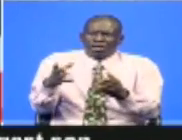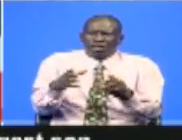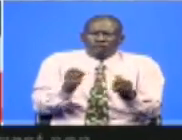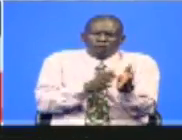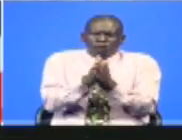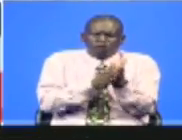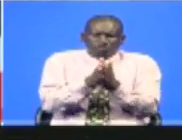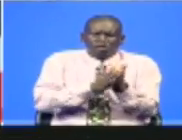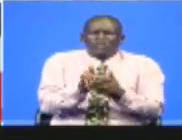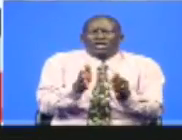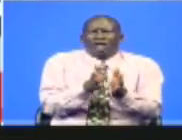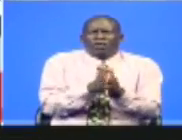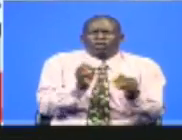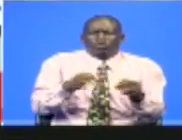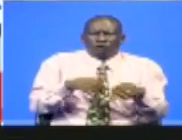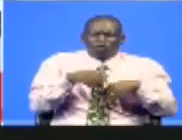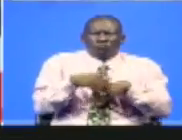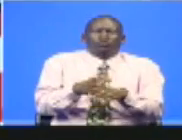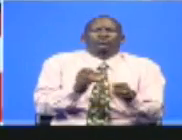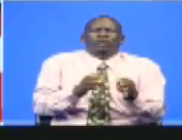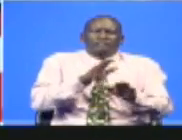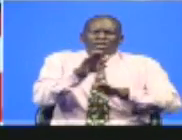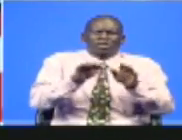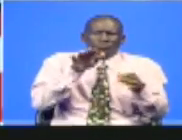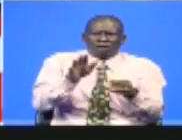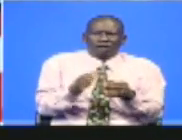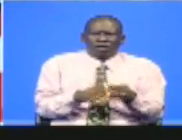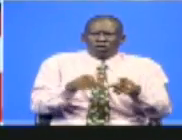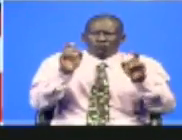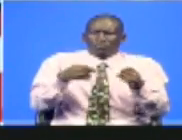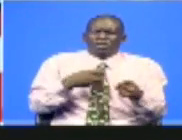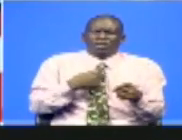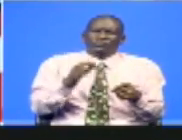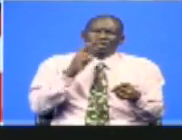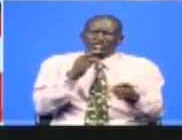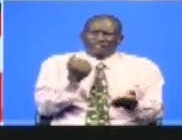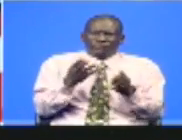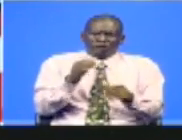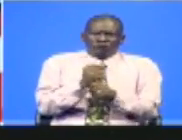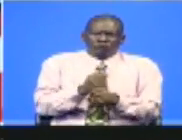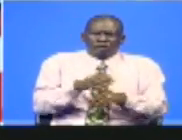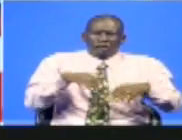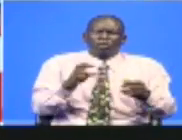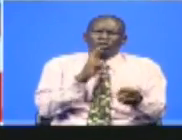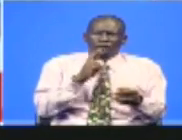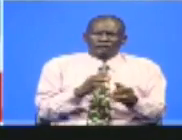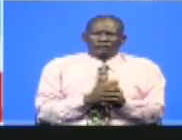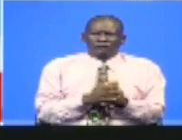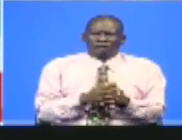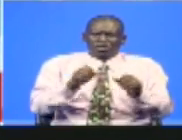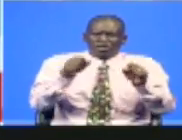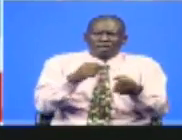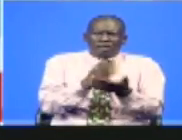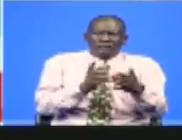motivated, watapata hizo, watafata hizo steps zake. You must take risks. Anything you do, it's about taking risk. Yeah, saa zingine